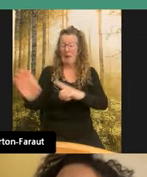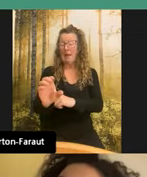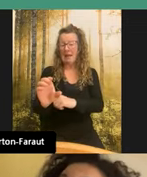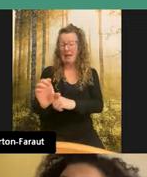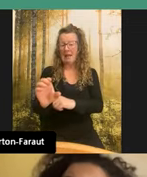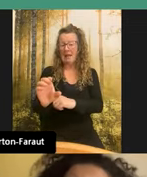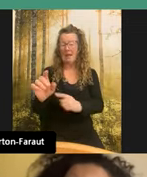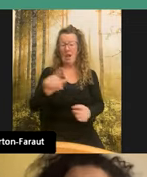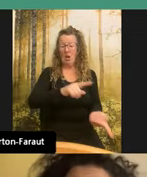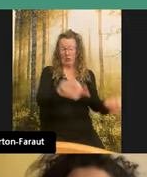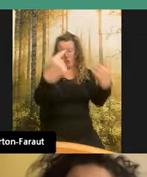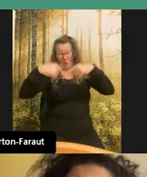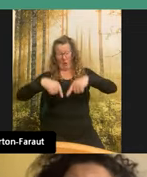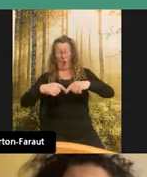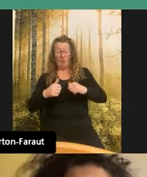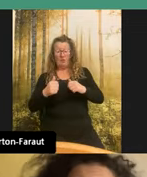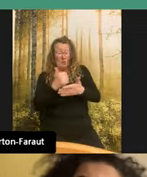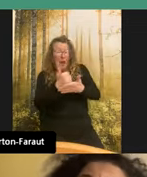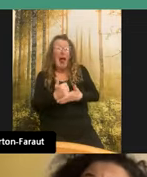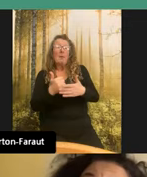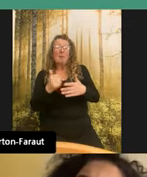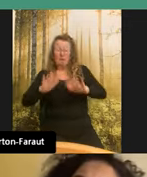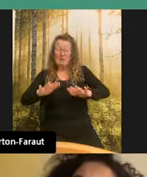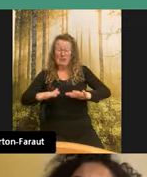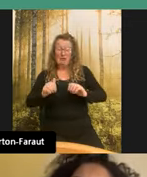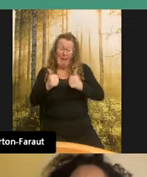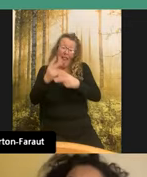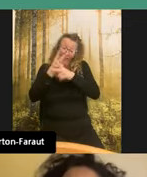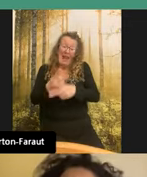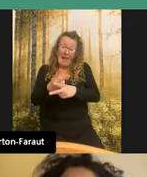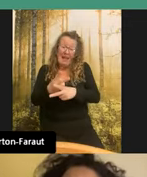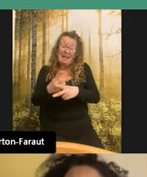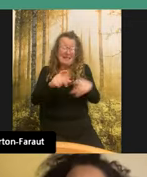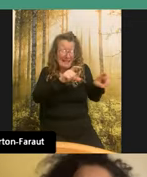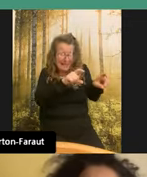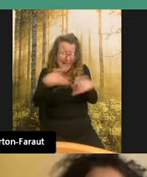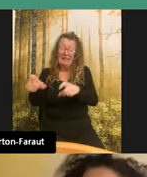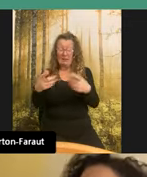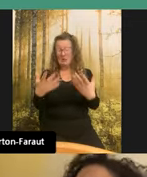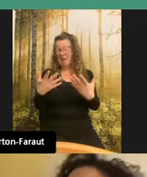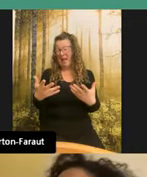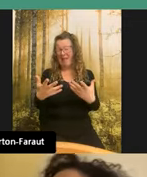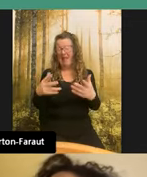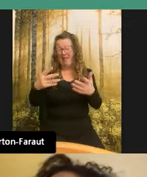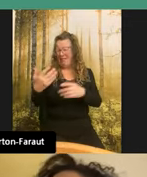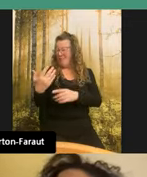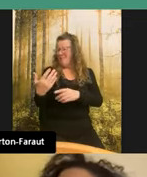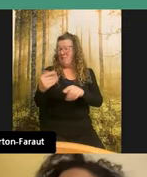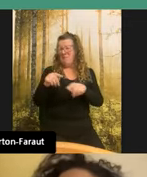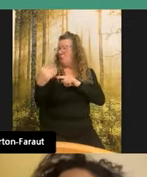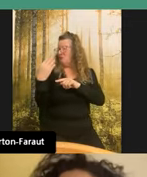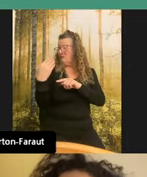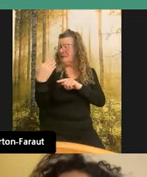to help British healthcare, which continues to this day. The Earn, Learn and Return scheme is the latest scheme, which means that basically